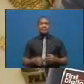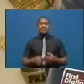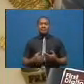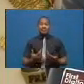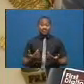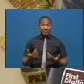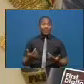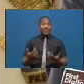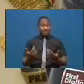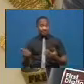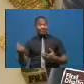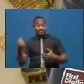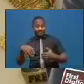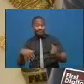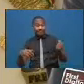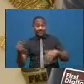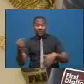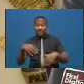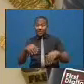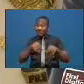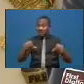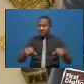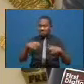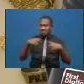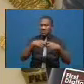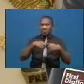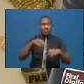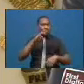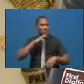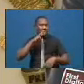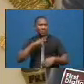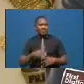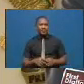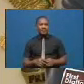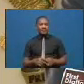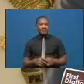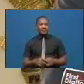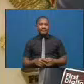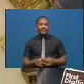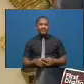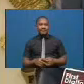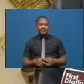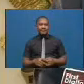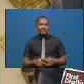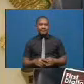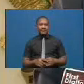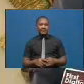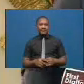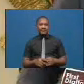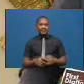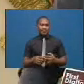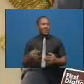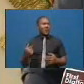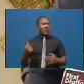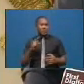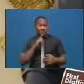how much investments are made in these critical sectors. So we are not unaware of